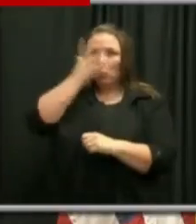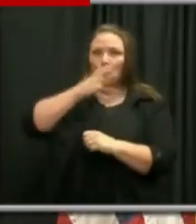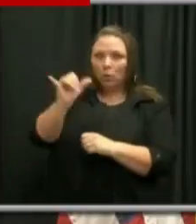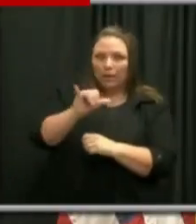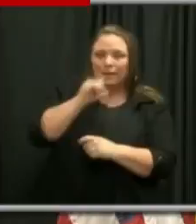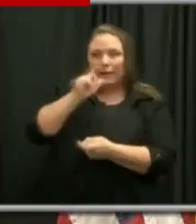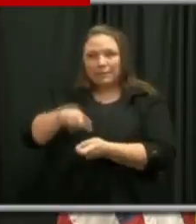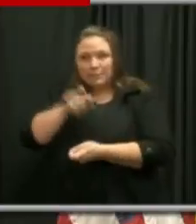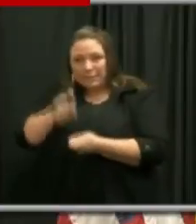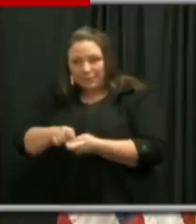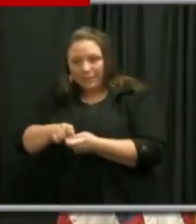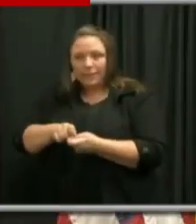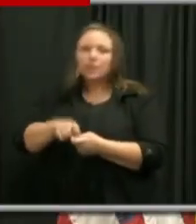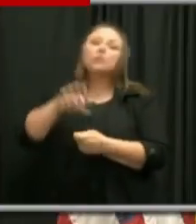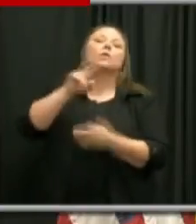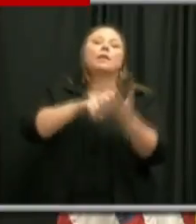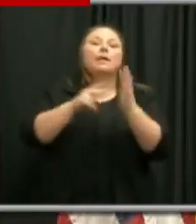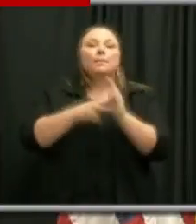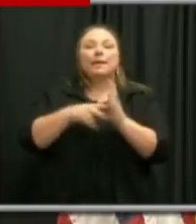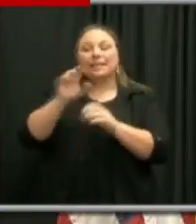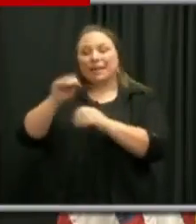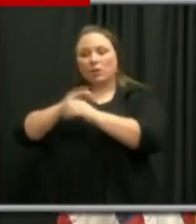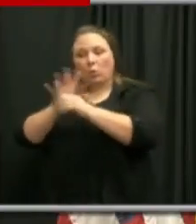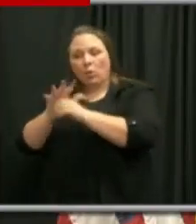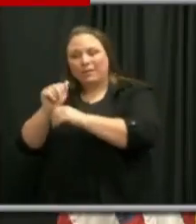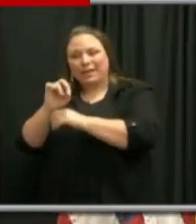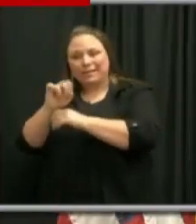that an antibody to COVID-19 could very well